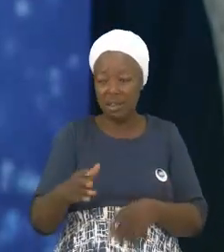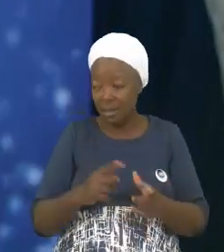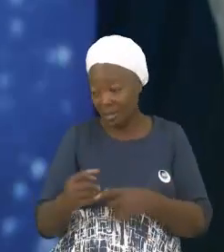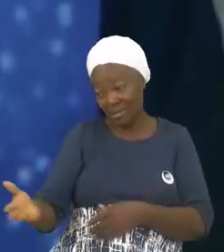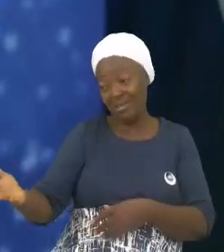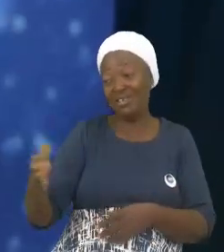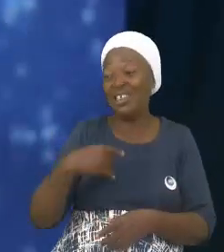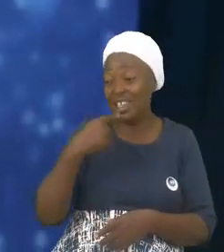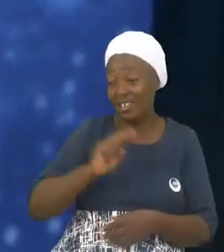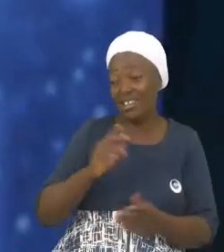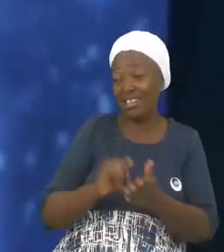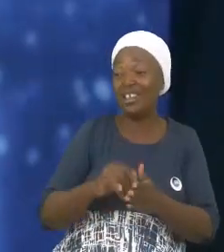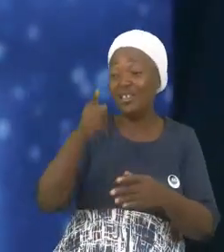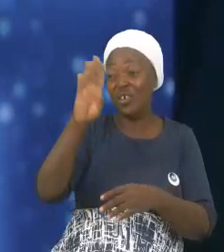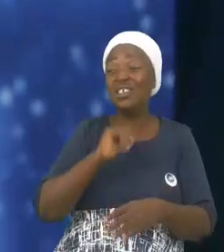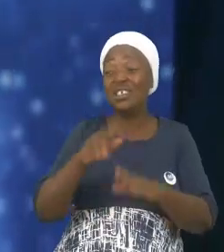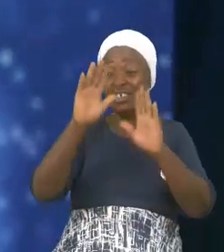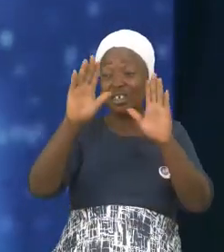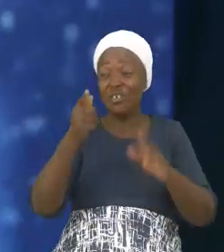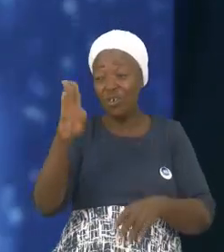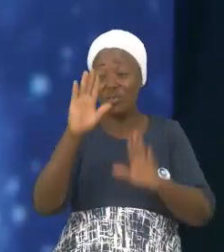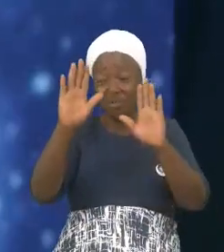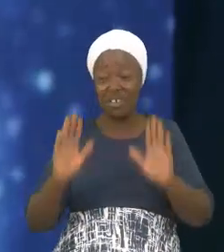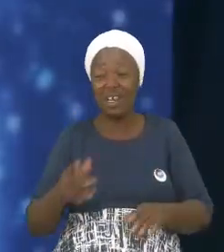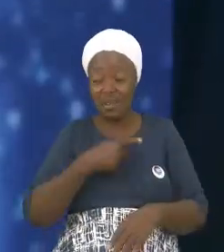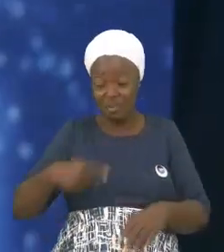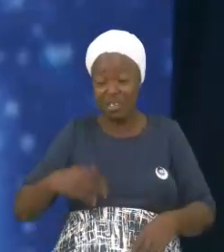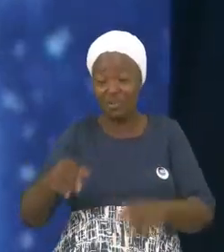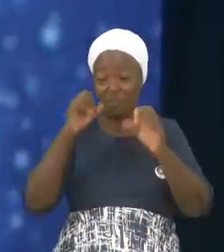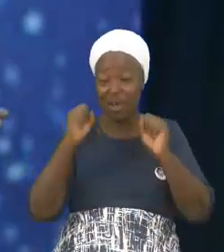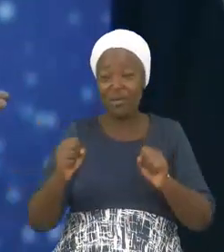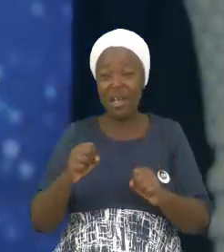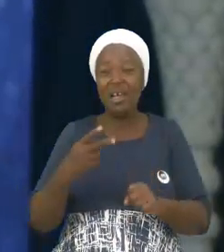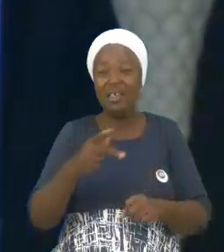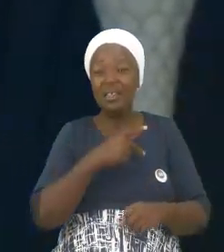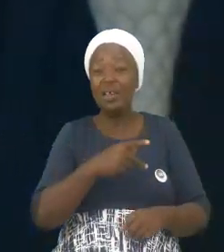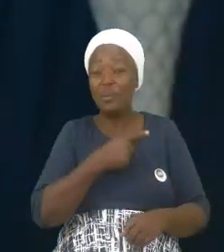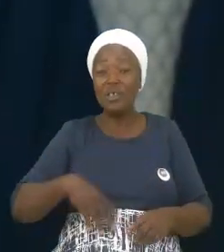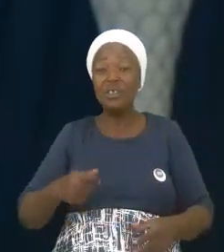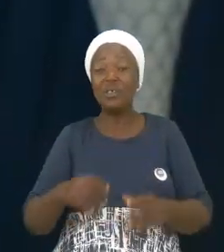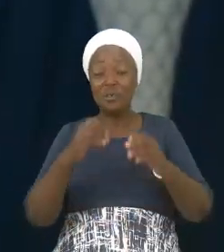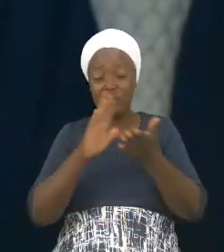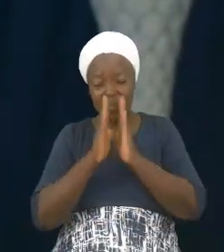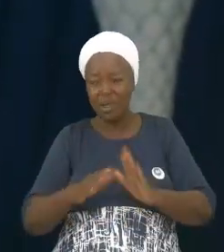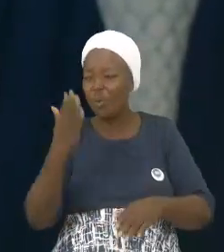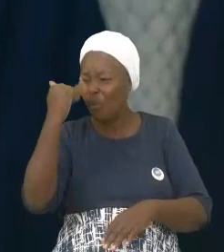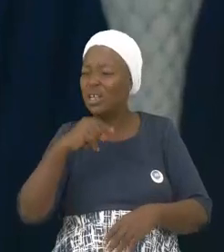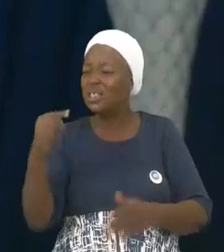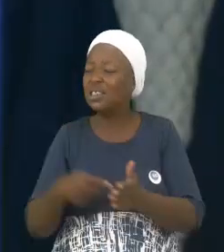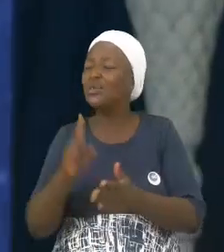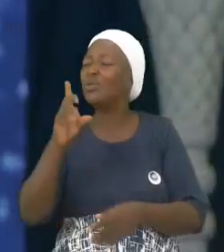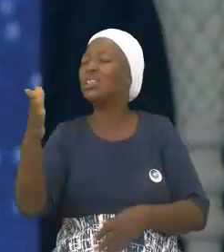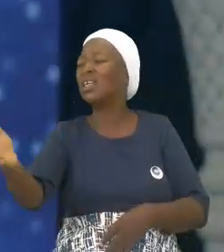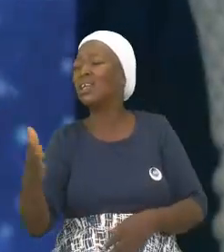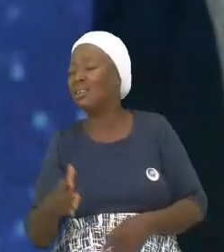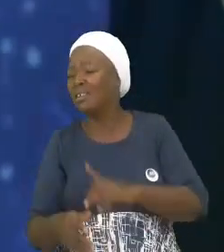of power, and the Prince of power, and the Prince of peace. Why is this one there?